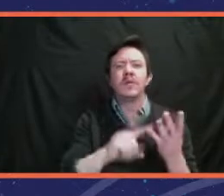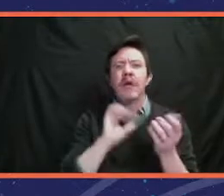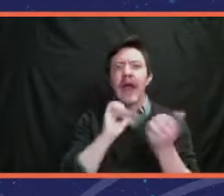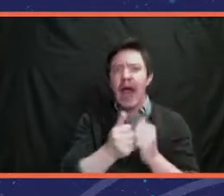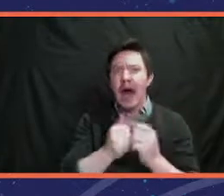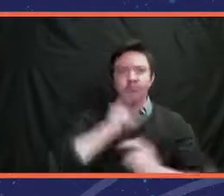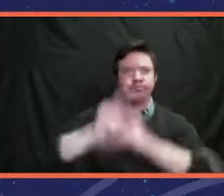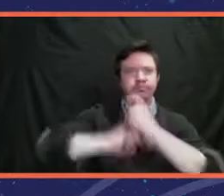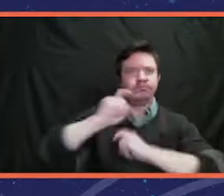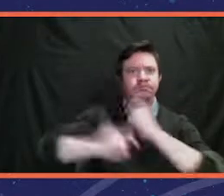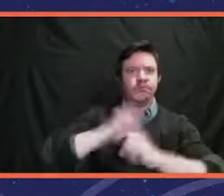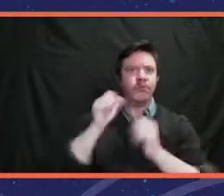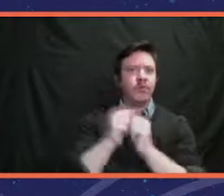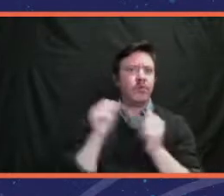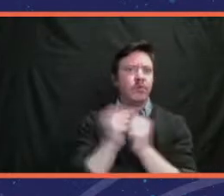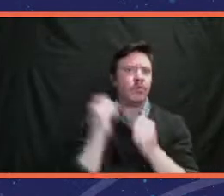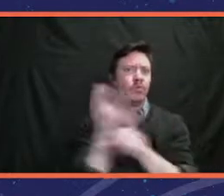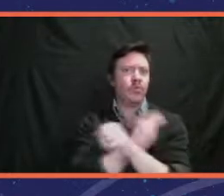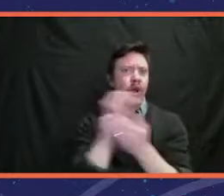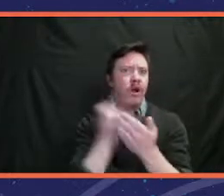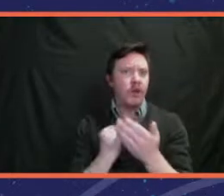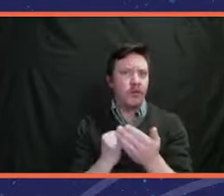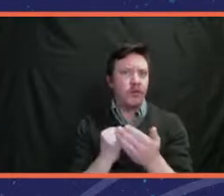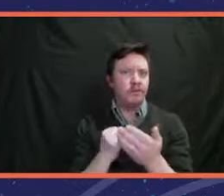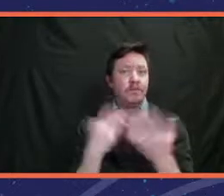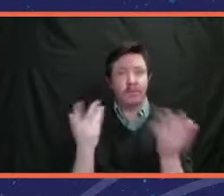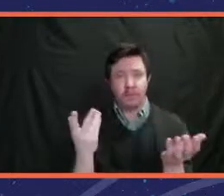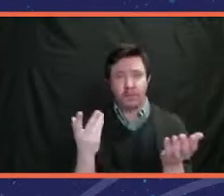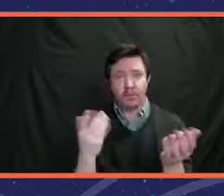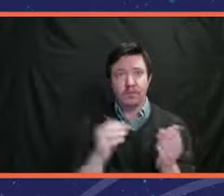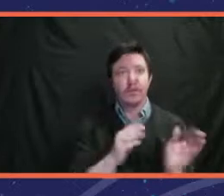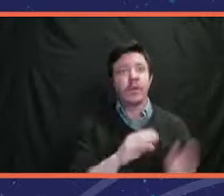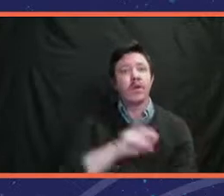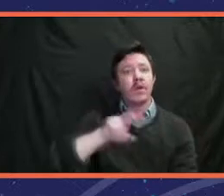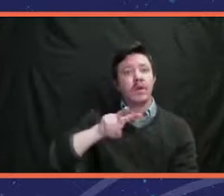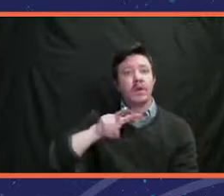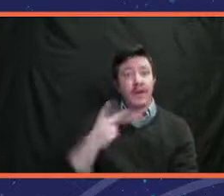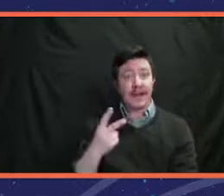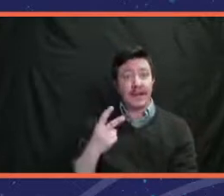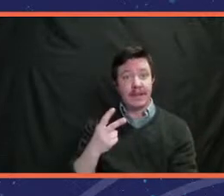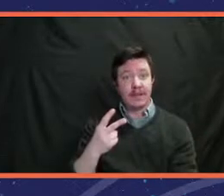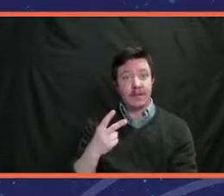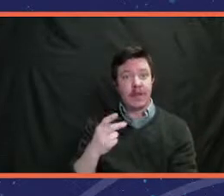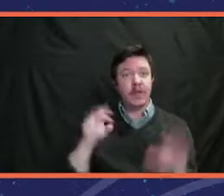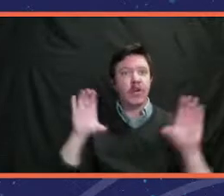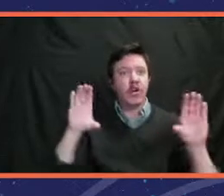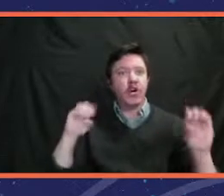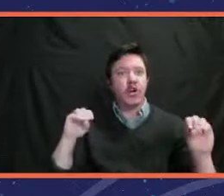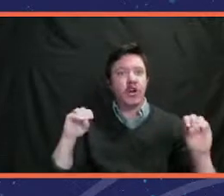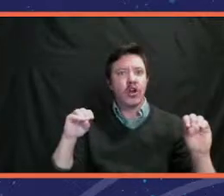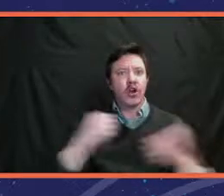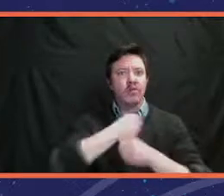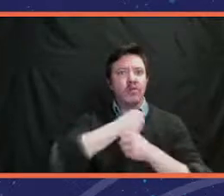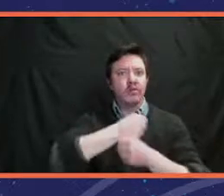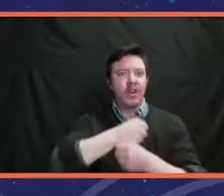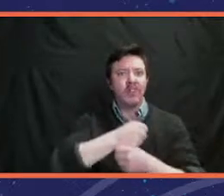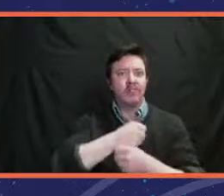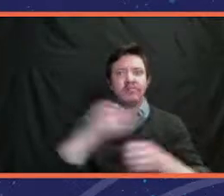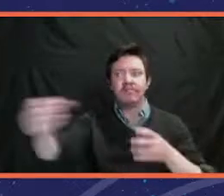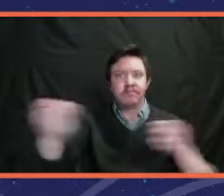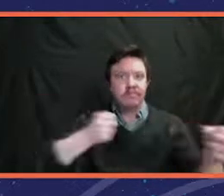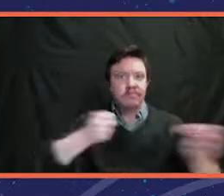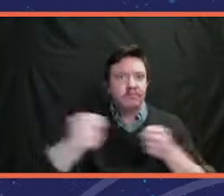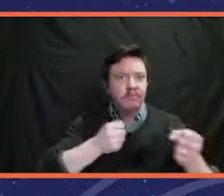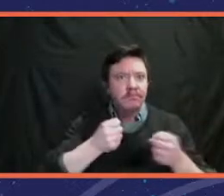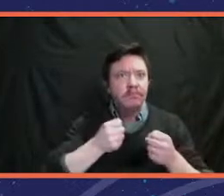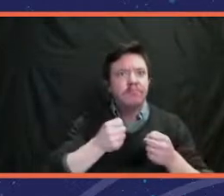art? And then the second step was around the co-creation. So we gathered together and listened to all these